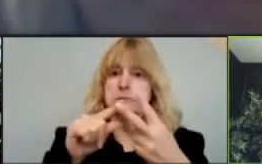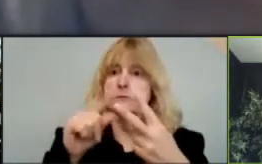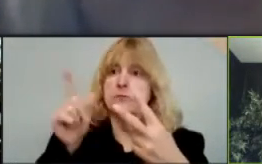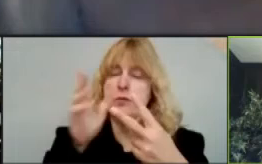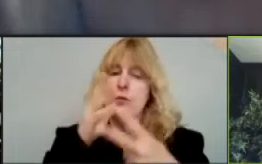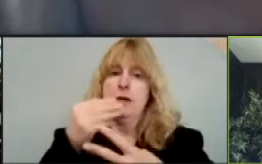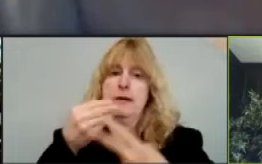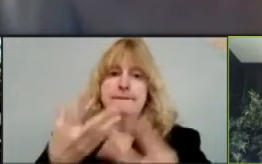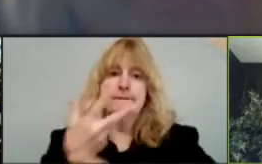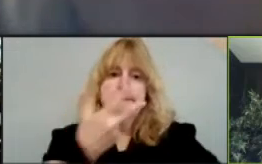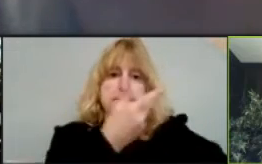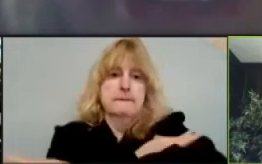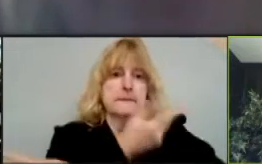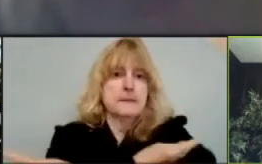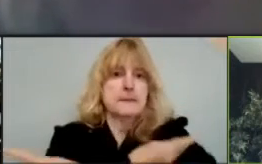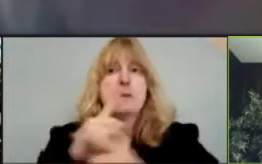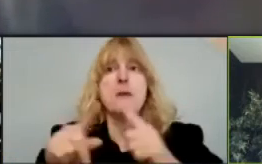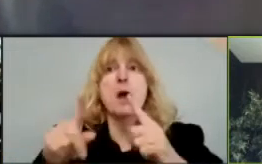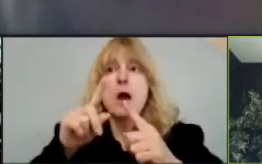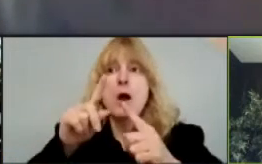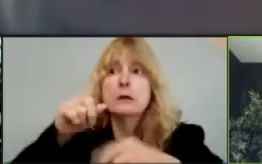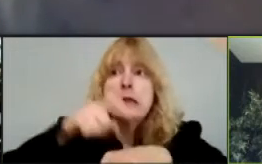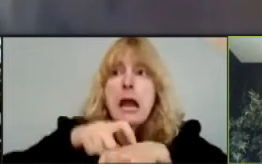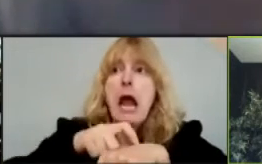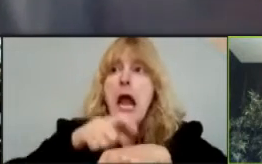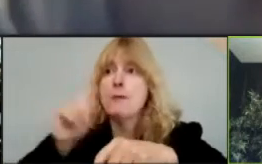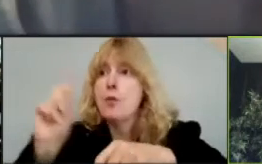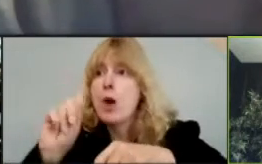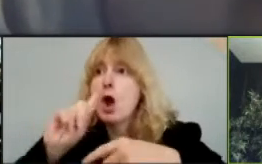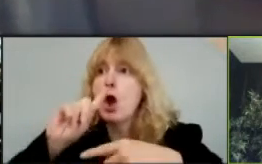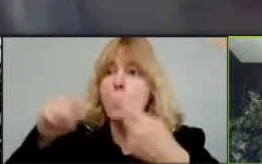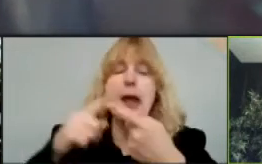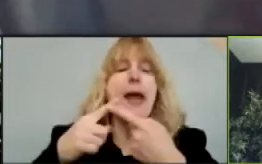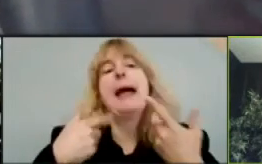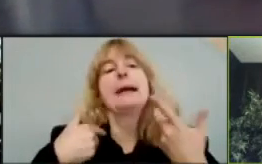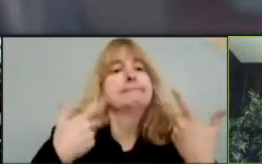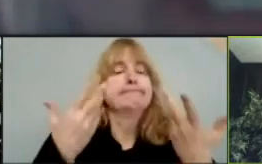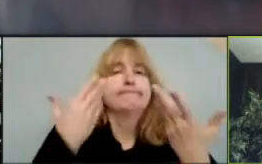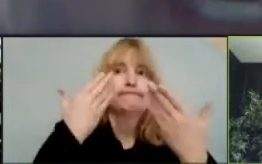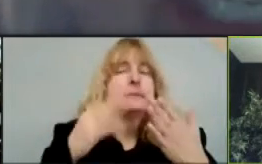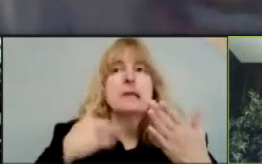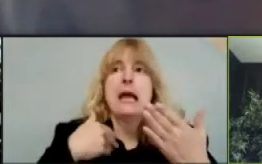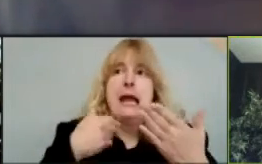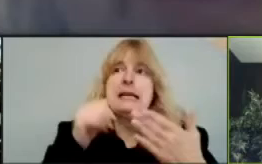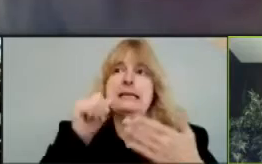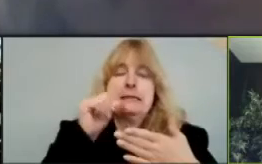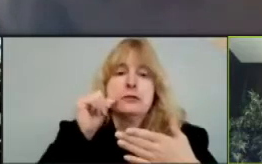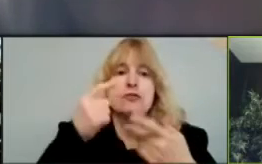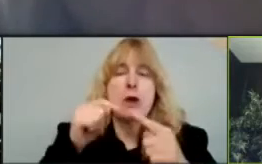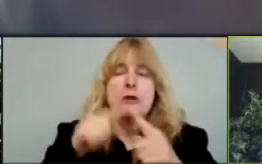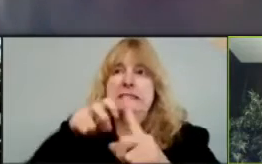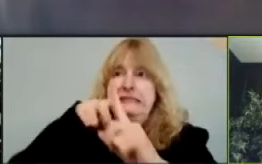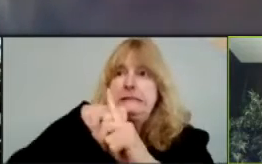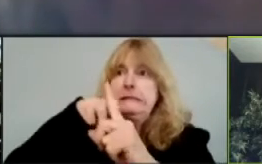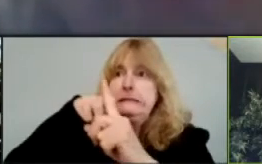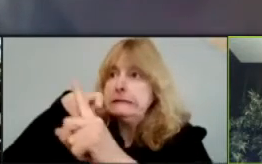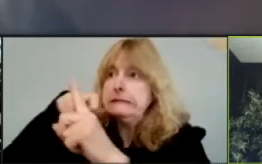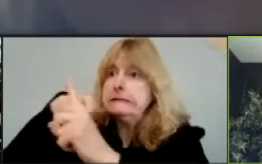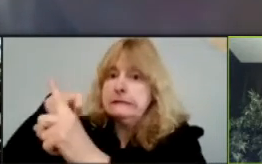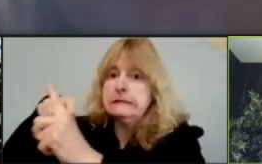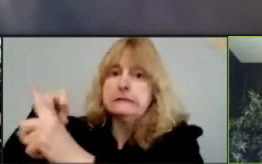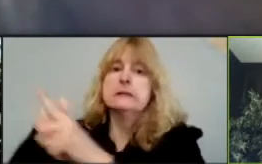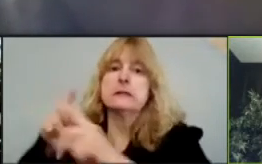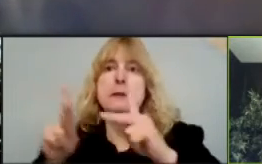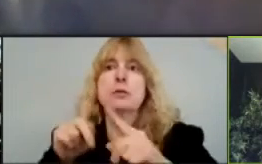to obtain those now. In fact, I spent most of the day yesterday tracking down people to try to get information